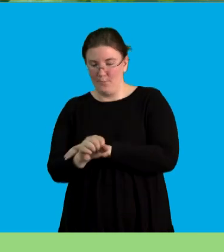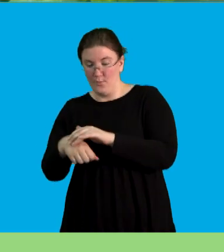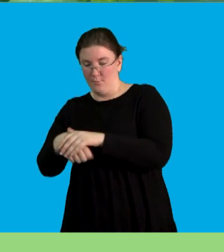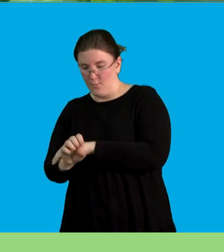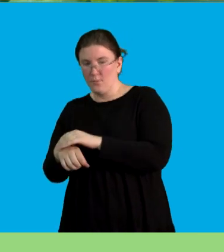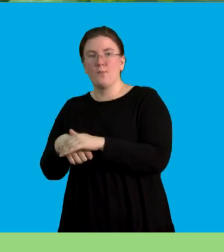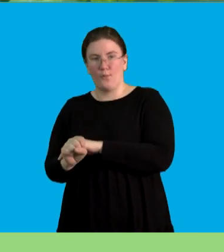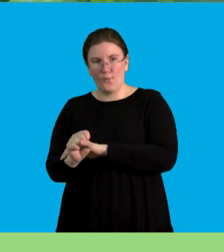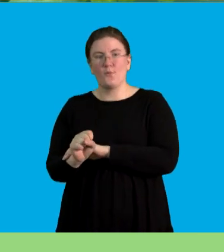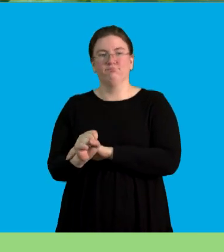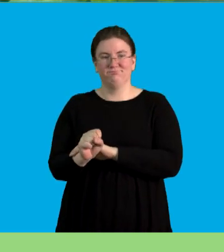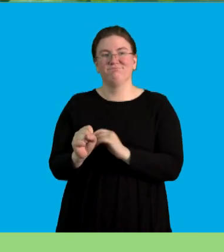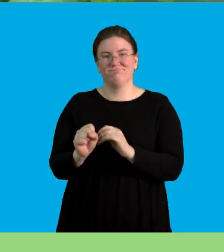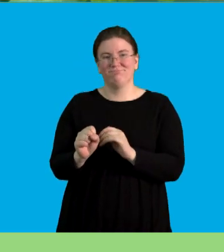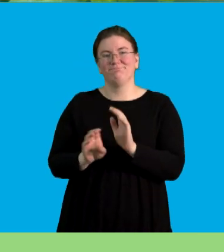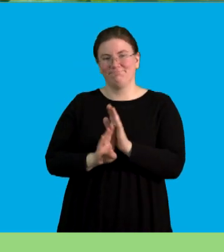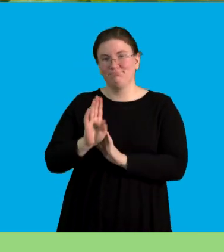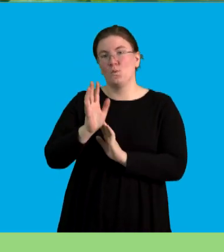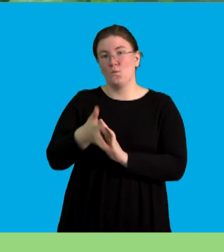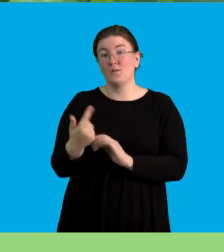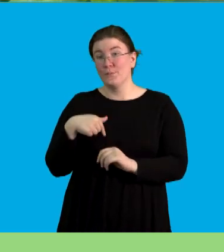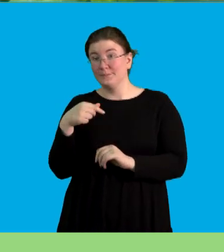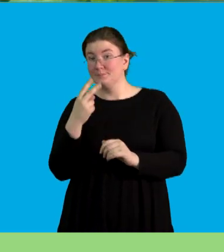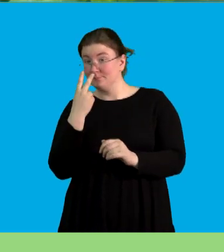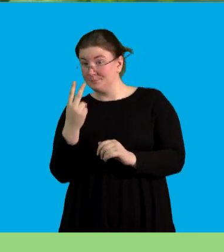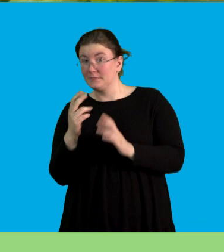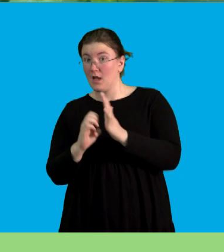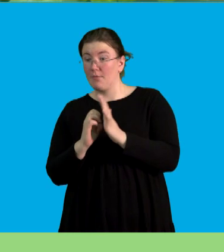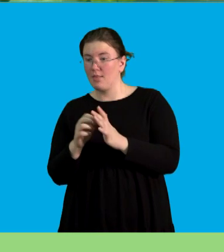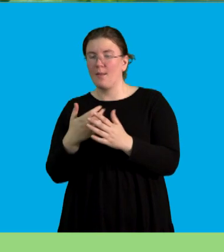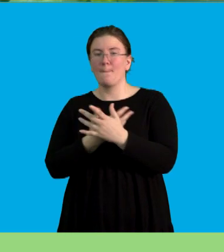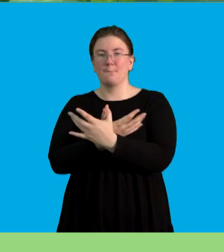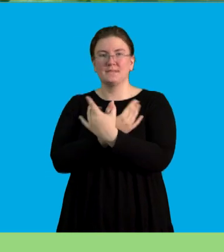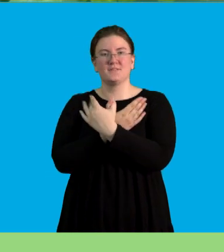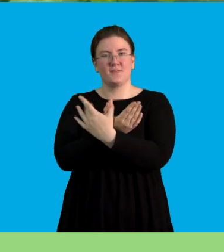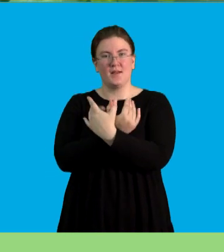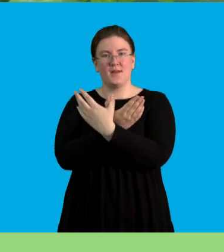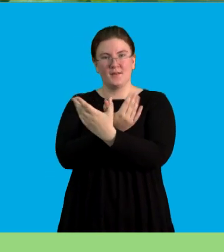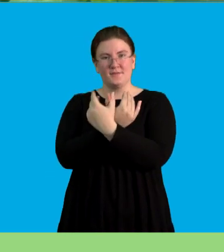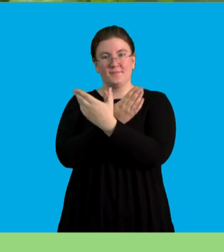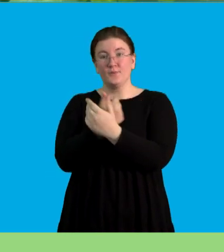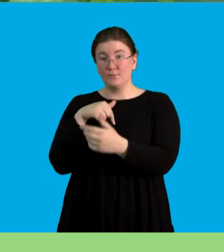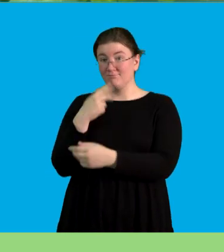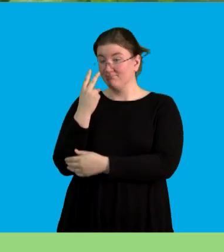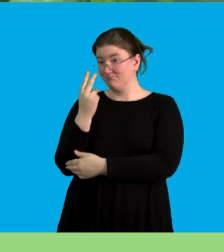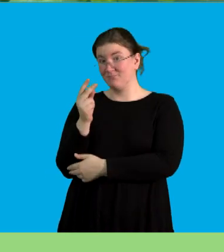butterfly. So if you look at this butterfly, you will see this butterfly has